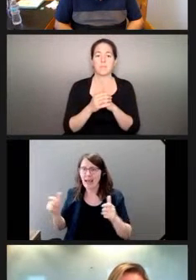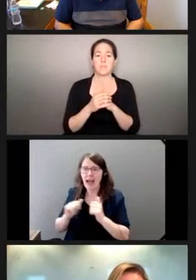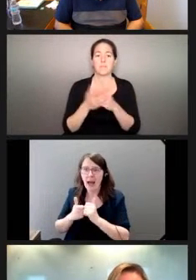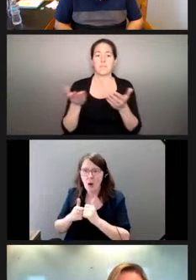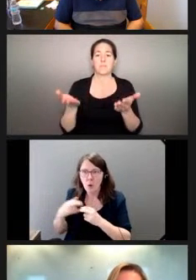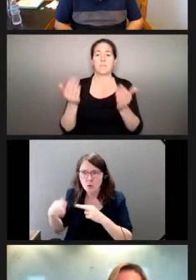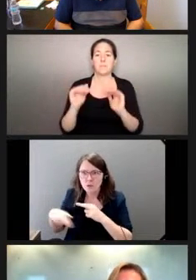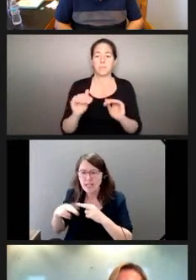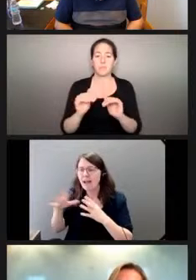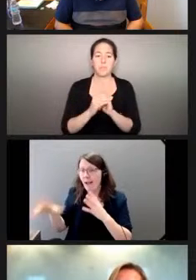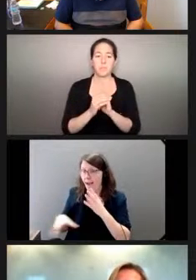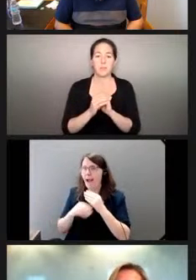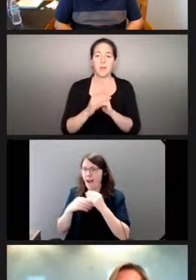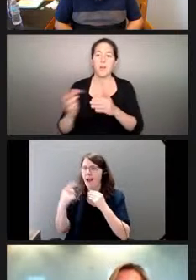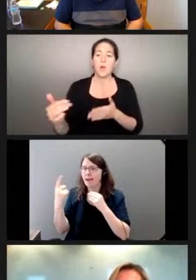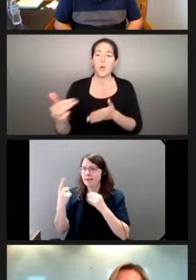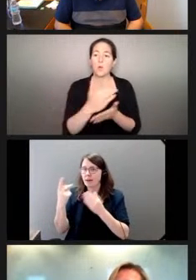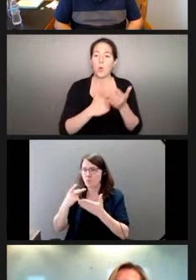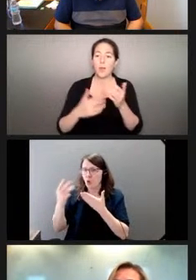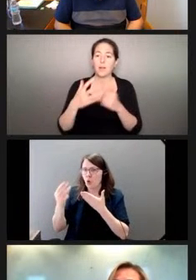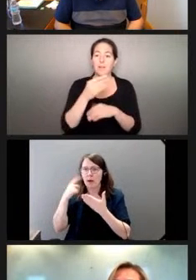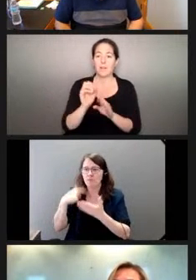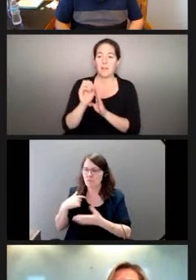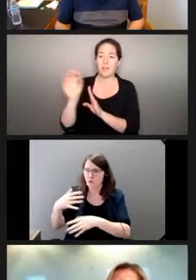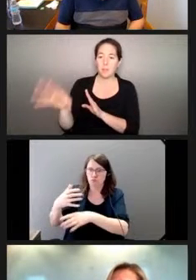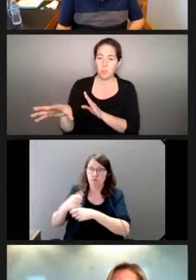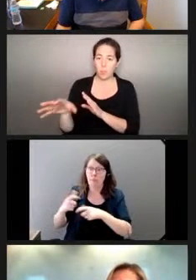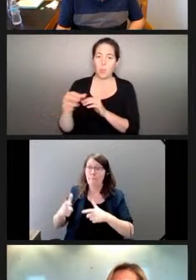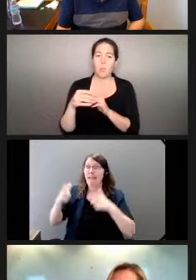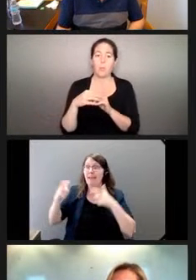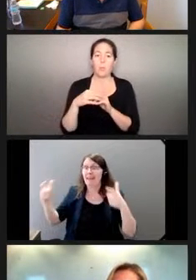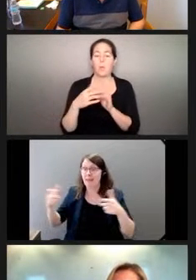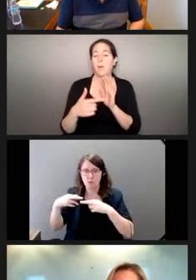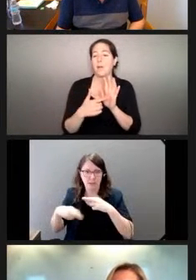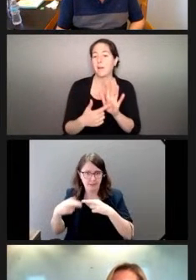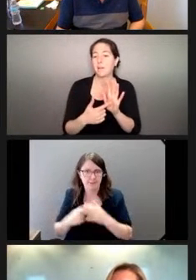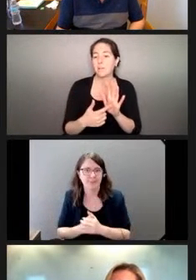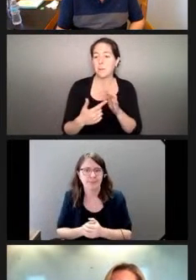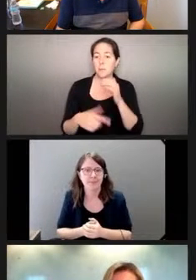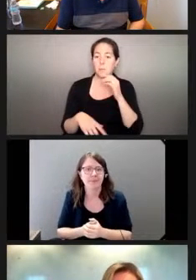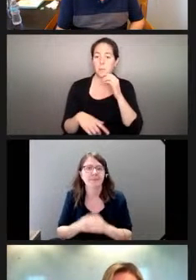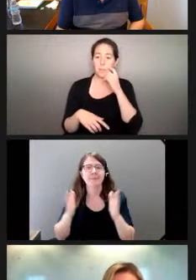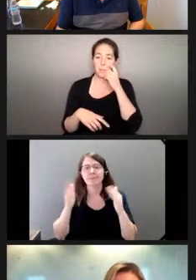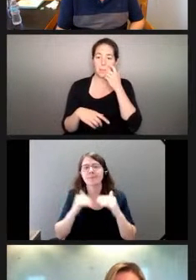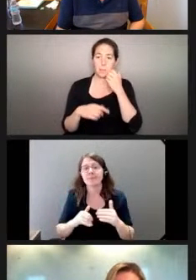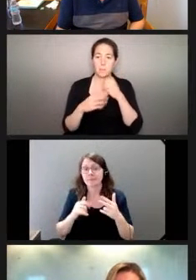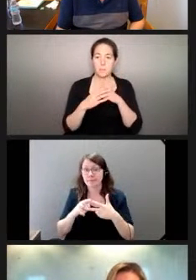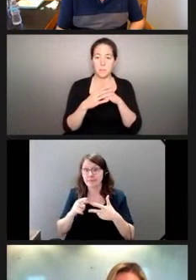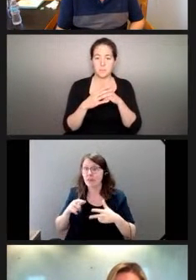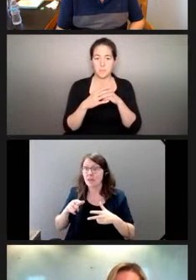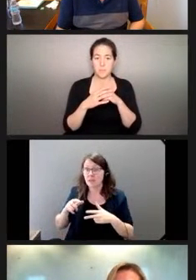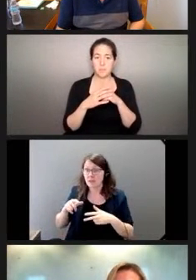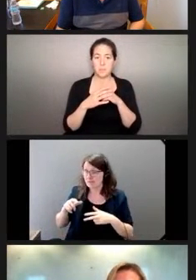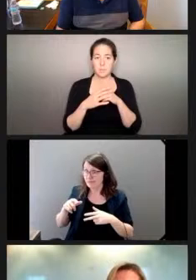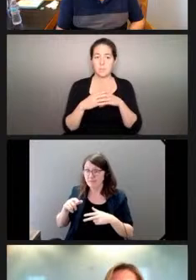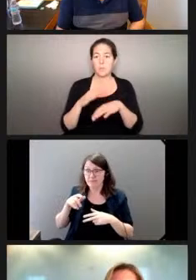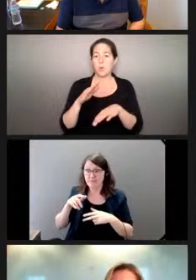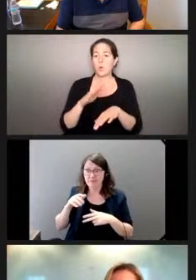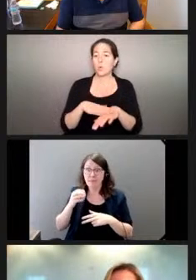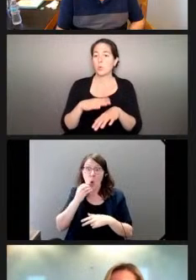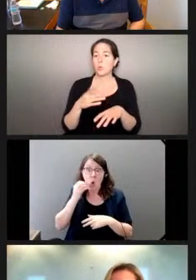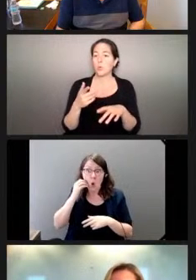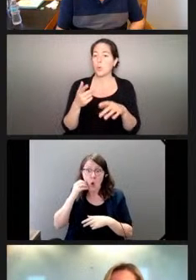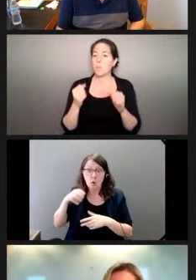drop-off, this again gives examples looking at opportunities to improve upon our existing system, but